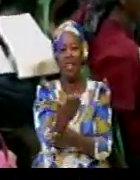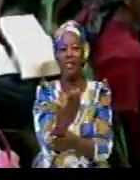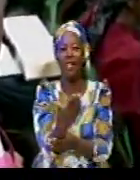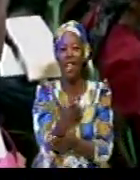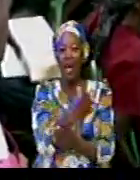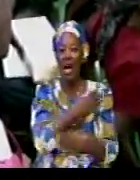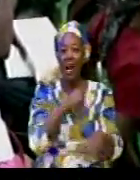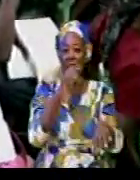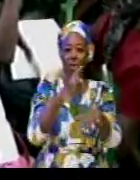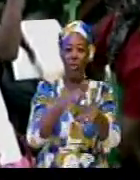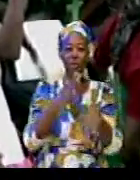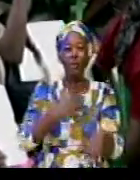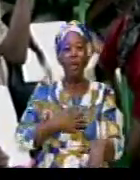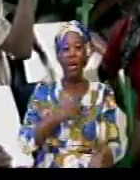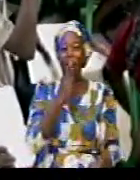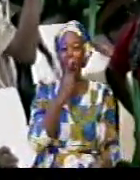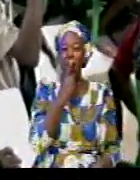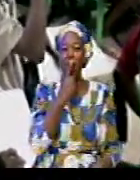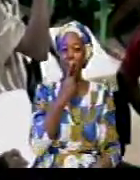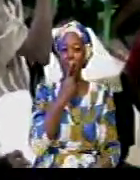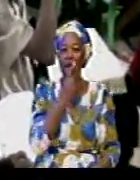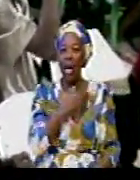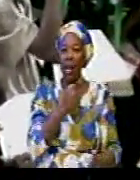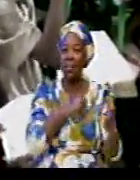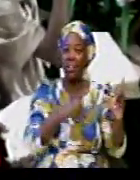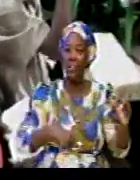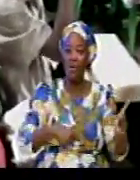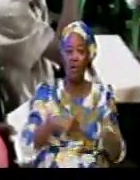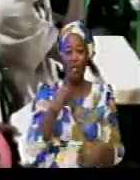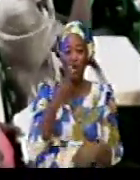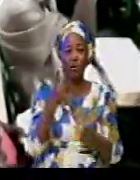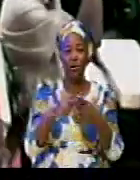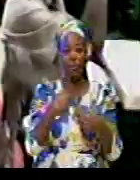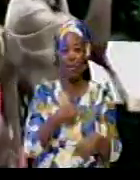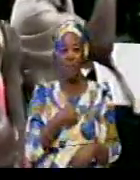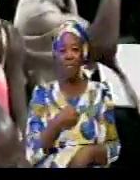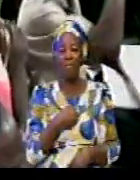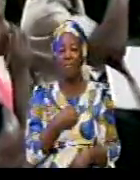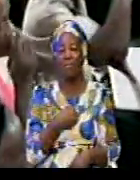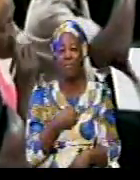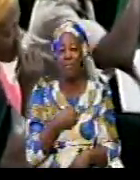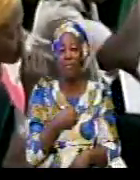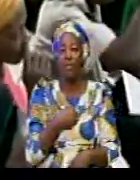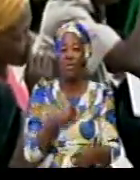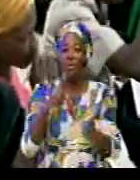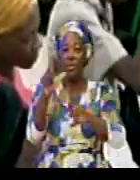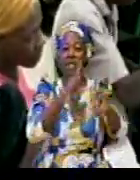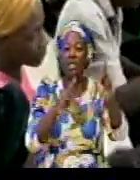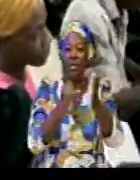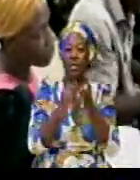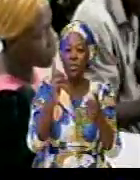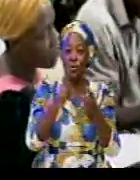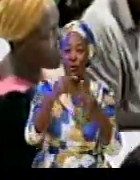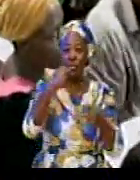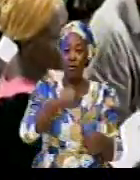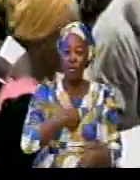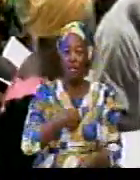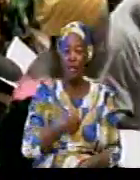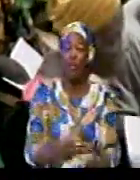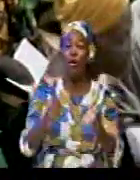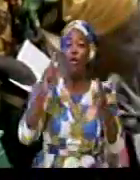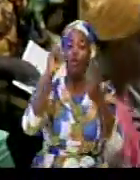Then the Lord put forth his hand and touched my mouth. And the Lord said unto